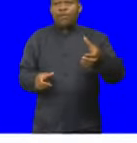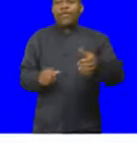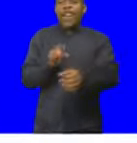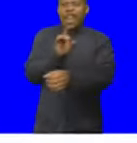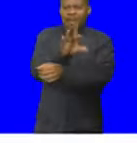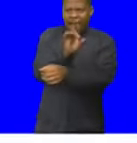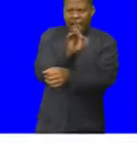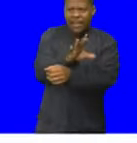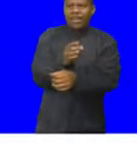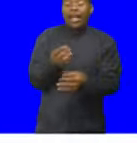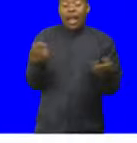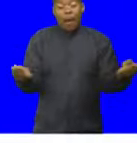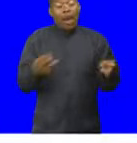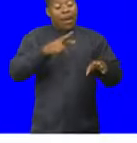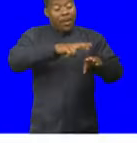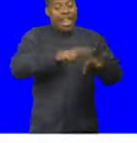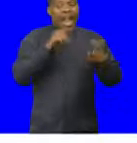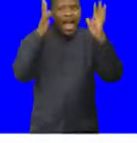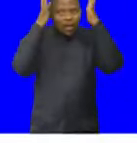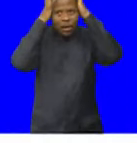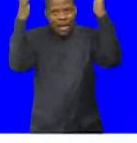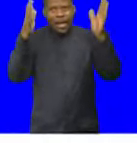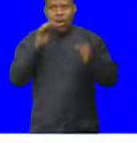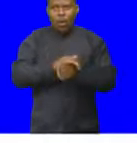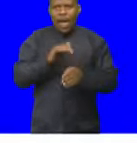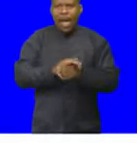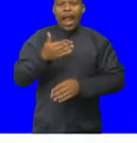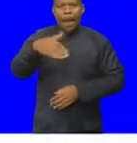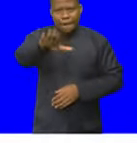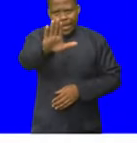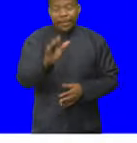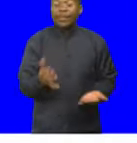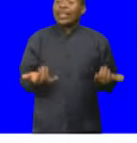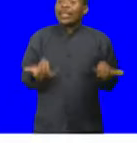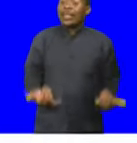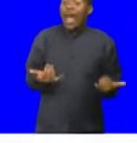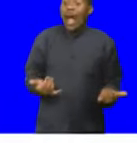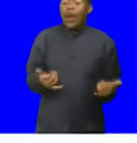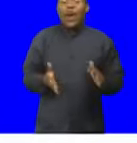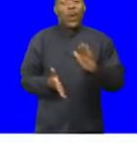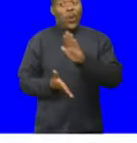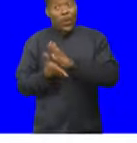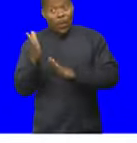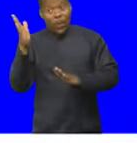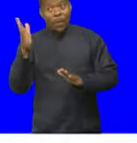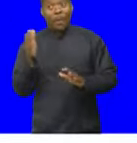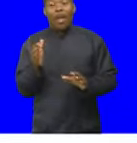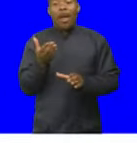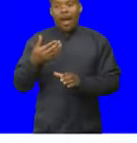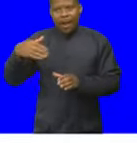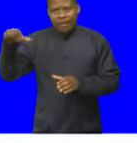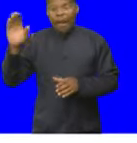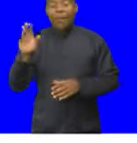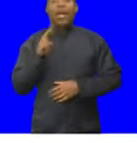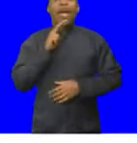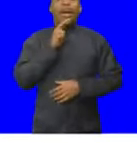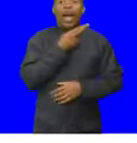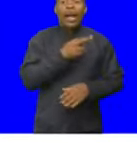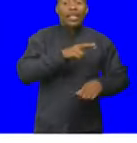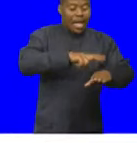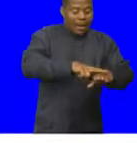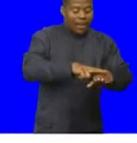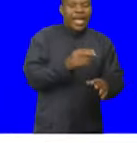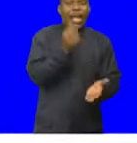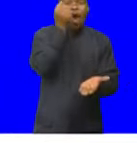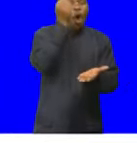khona lapho eveni leRussia labaya khona. Nanihamba ngathi uthi nasensuka la anisamele le department kuphela futhi